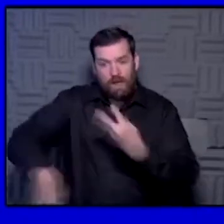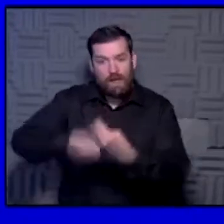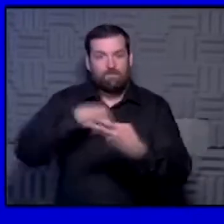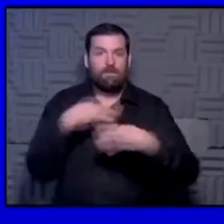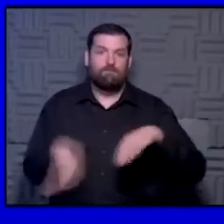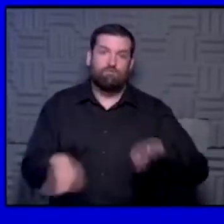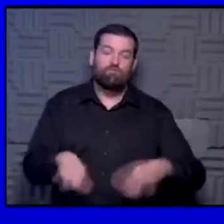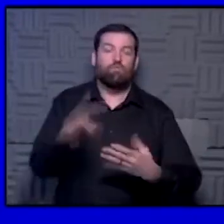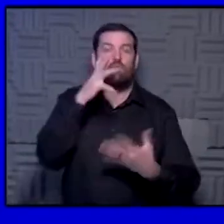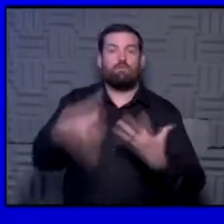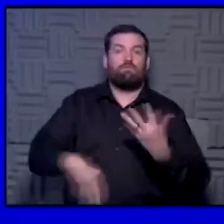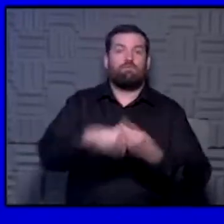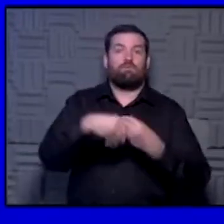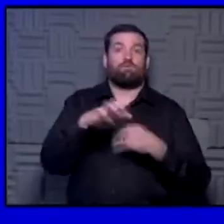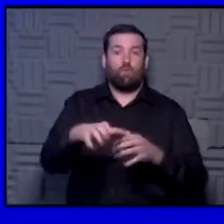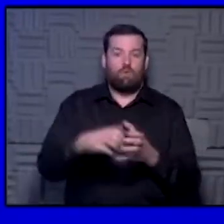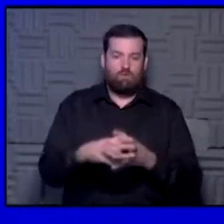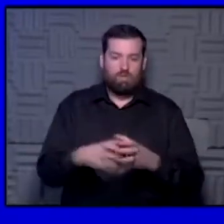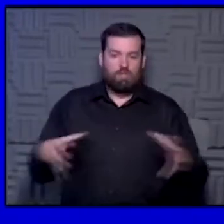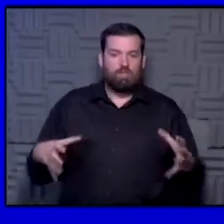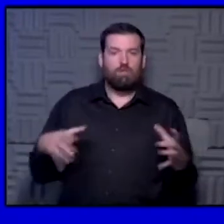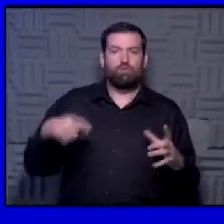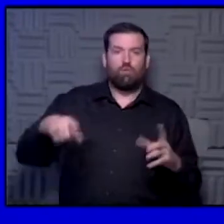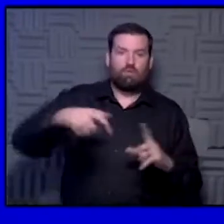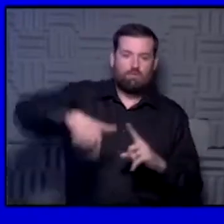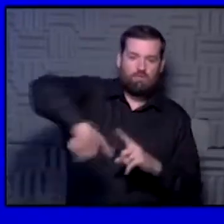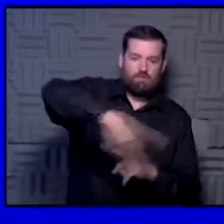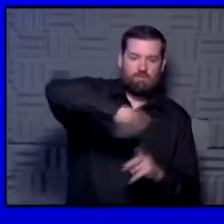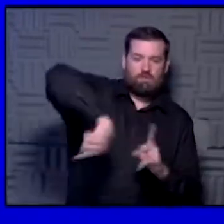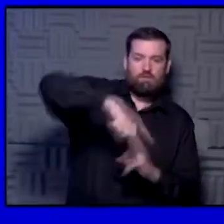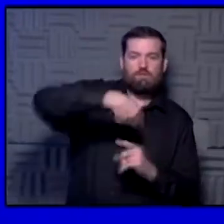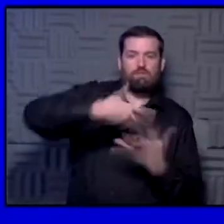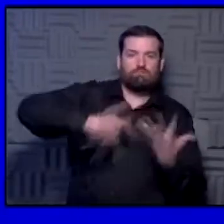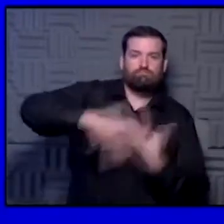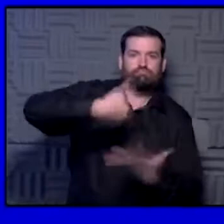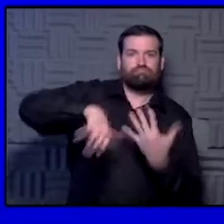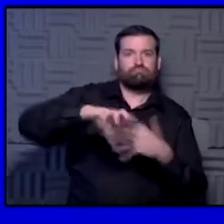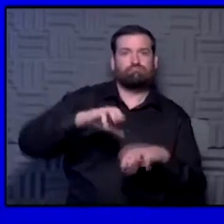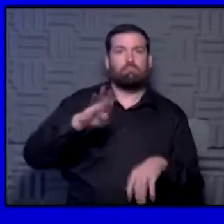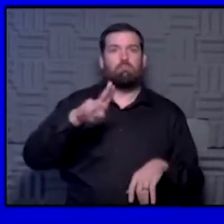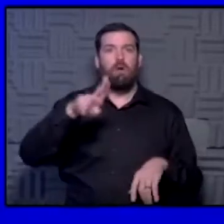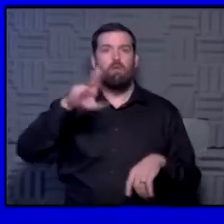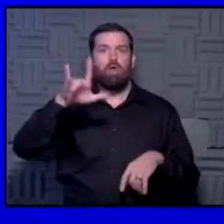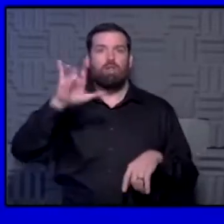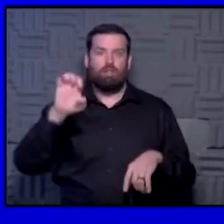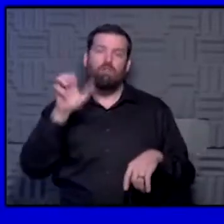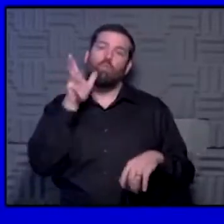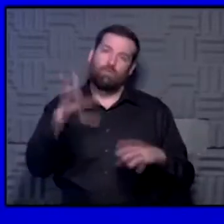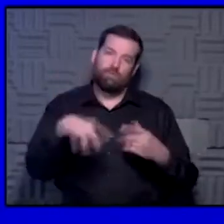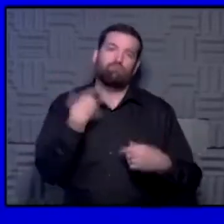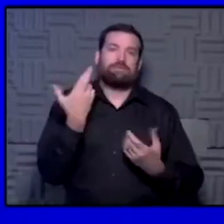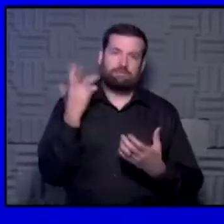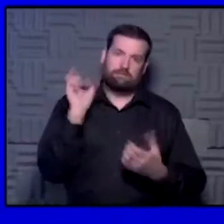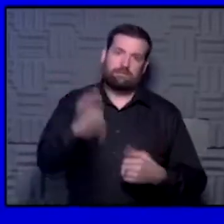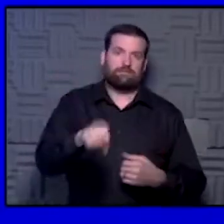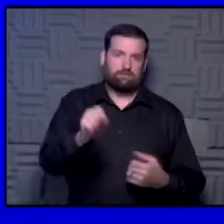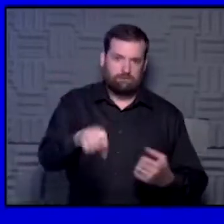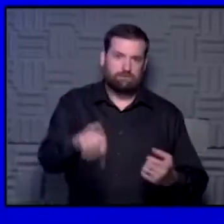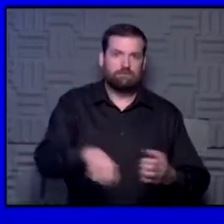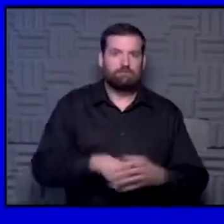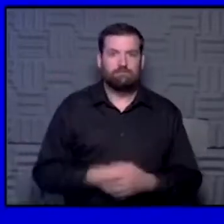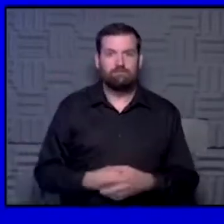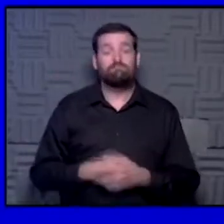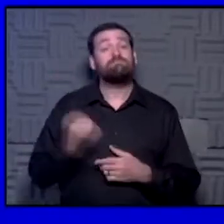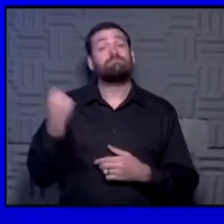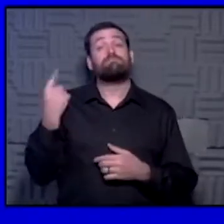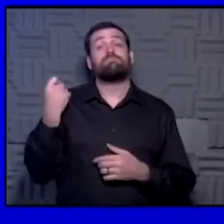that will increase your bubble and increase your interaction with other people, there is going to be a level of risk associated with that.